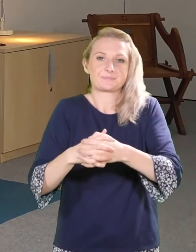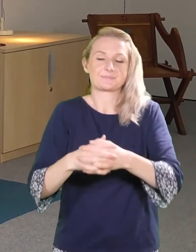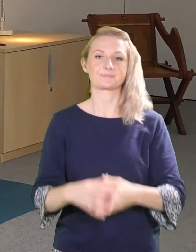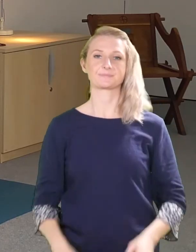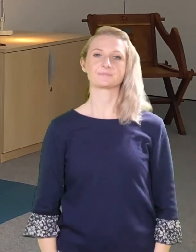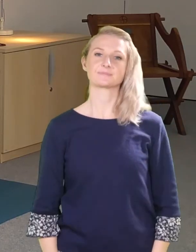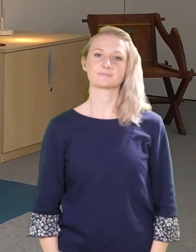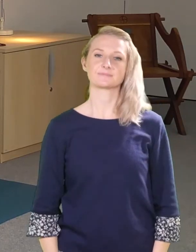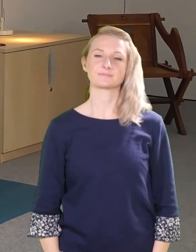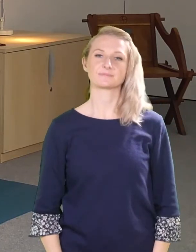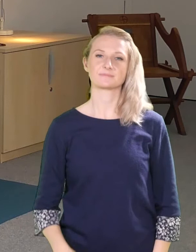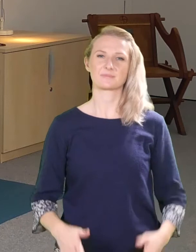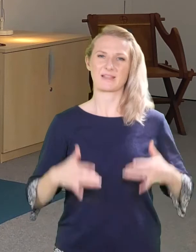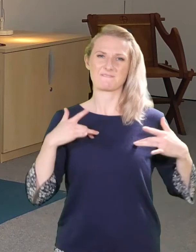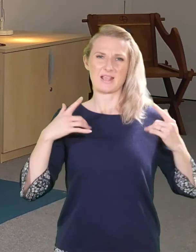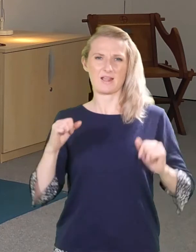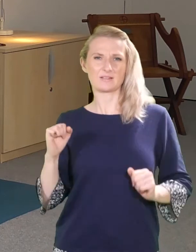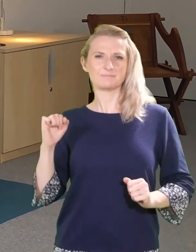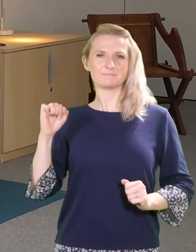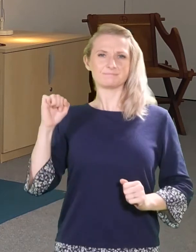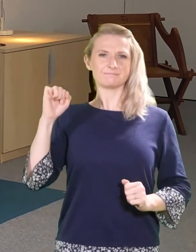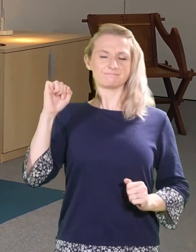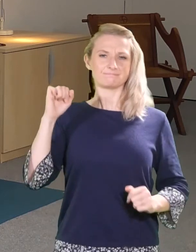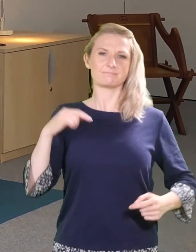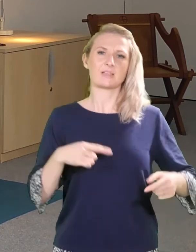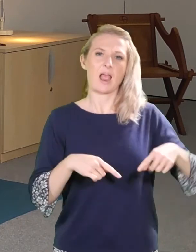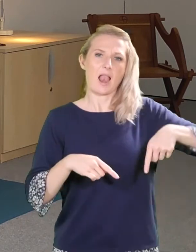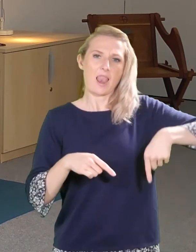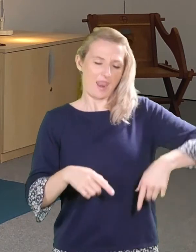Really lengthen up through your supporting leg.